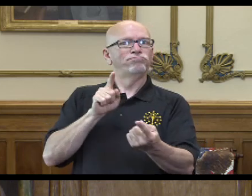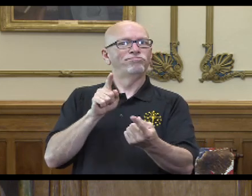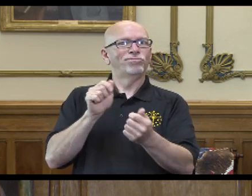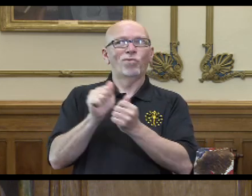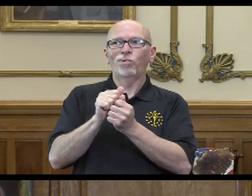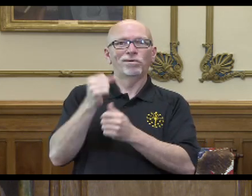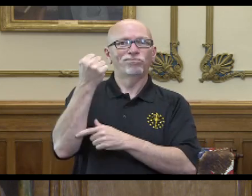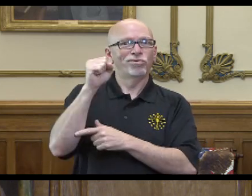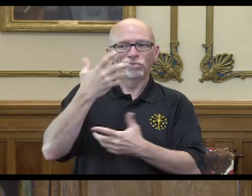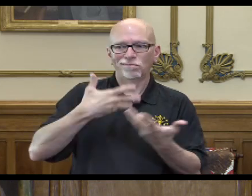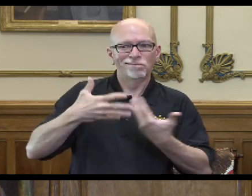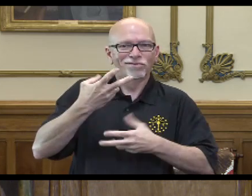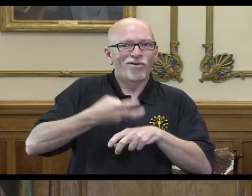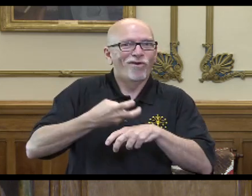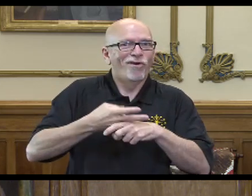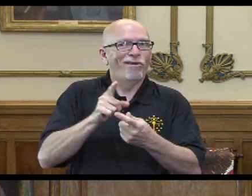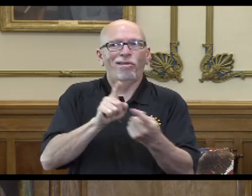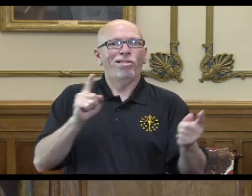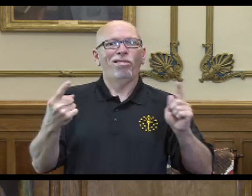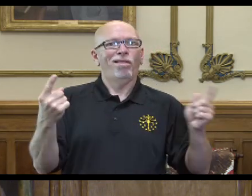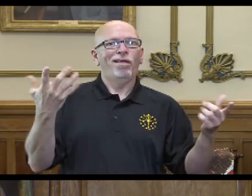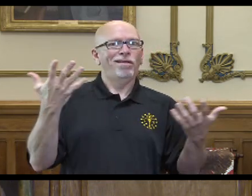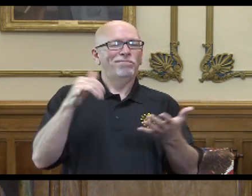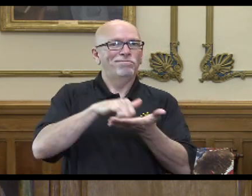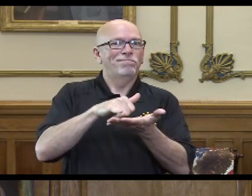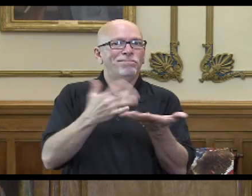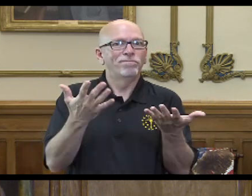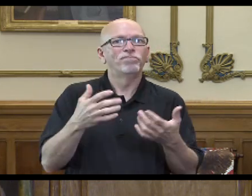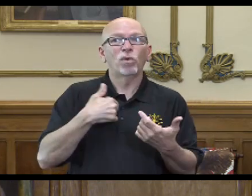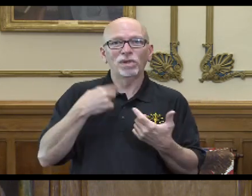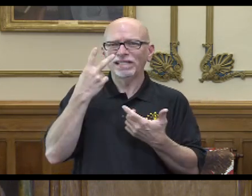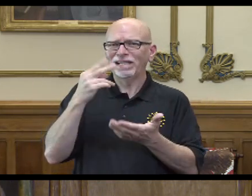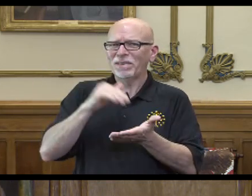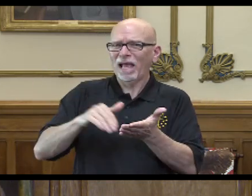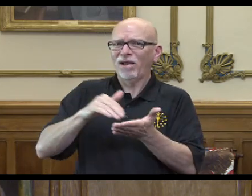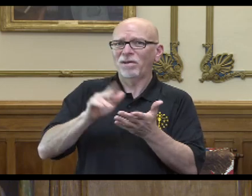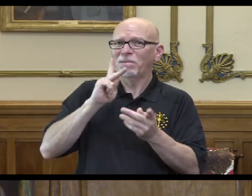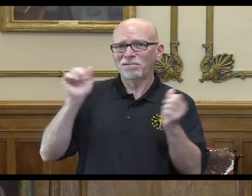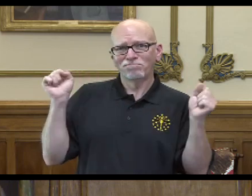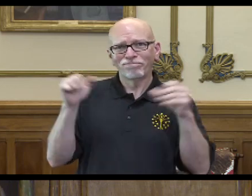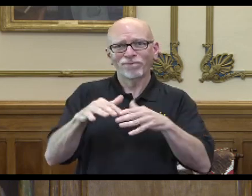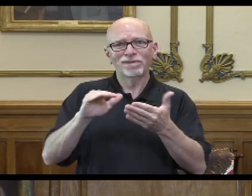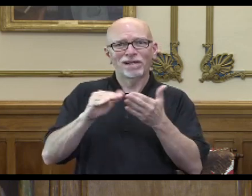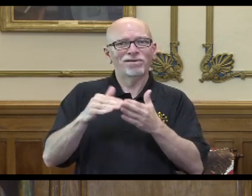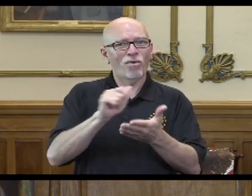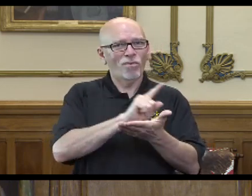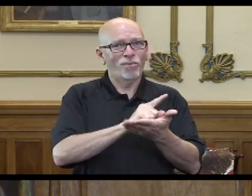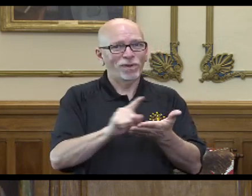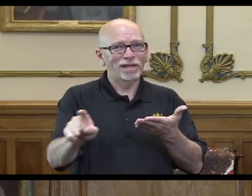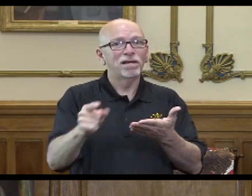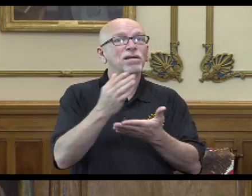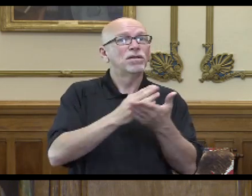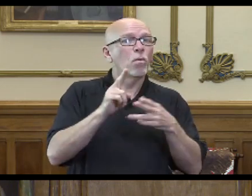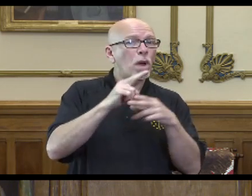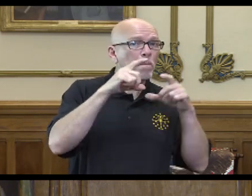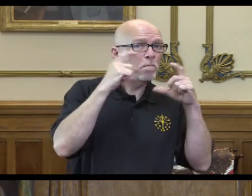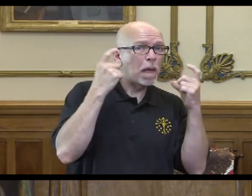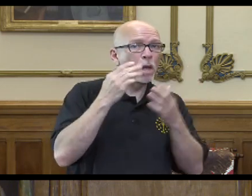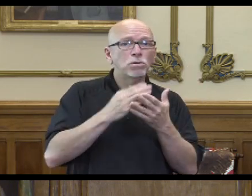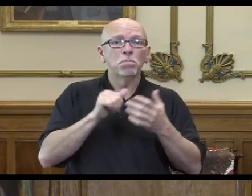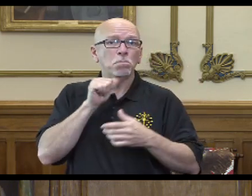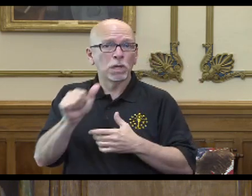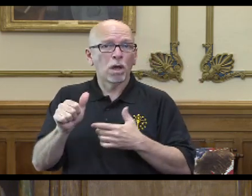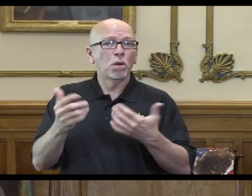those circumstances at these events. We've seen thousands of people come downtown this week, some wearing masks and some